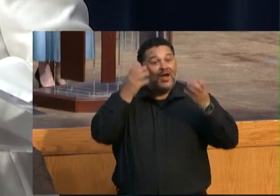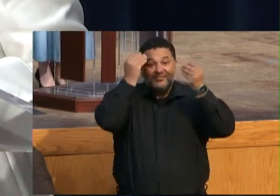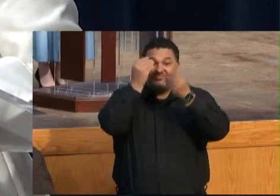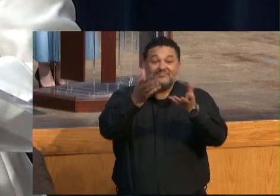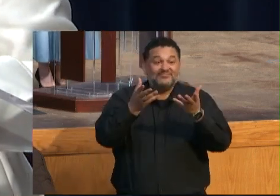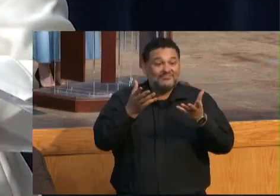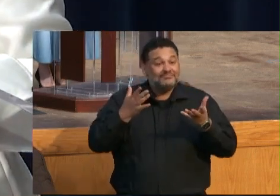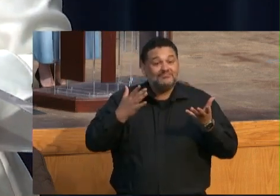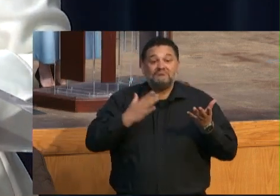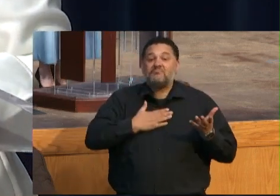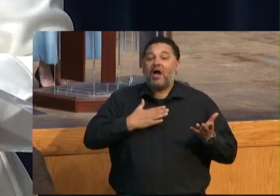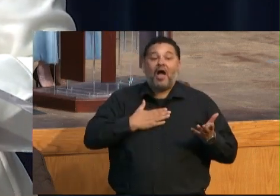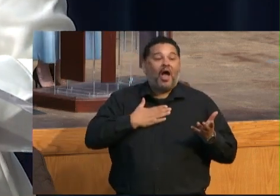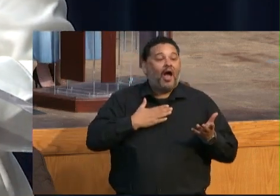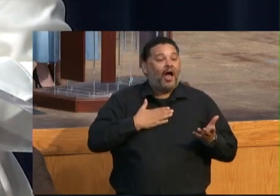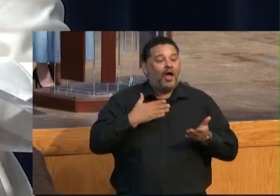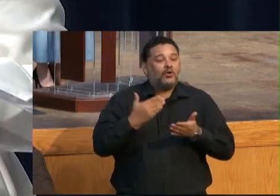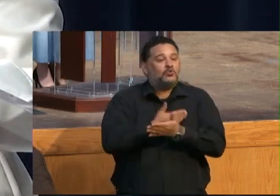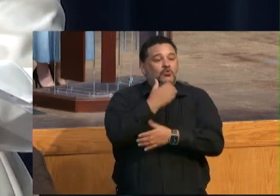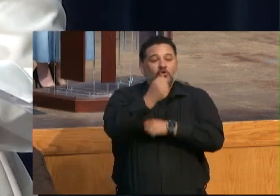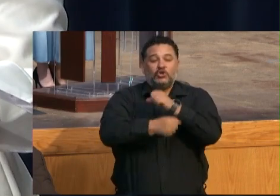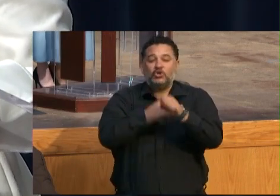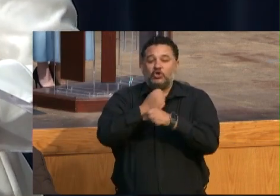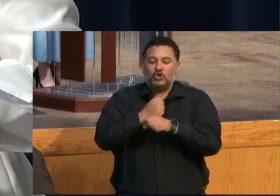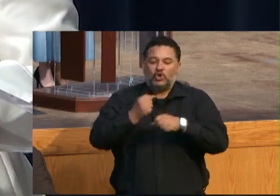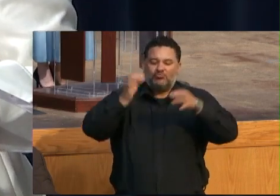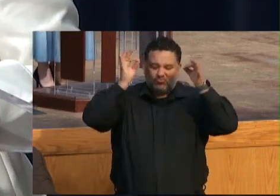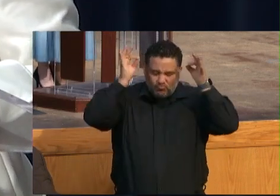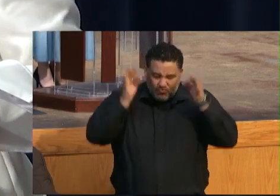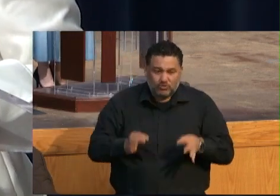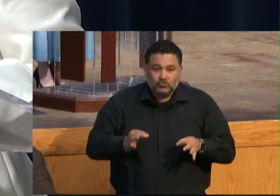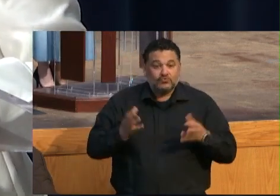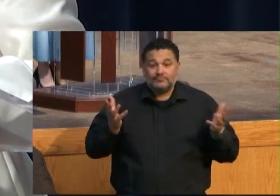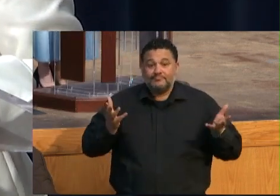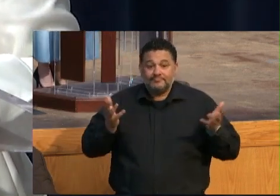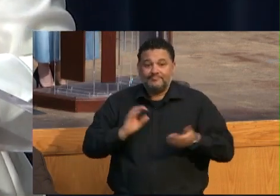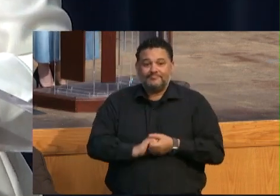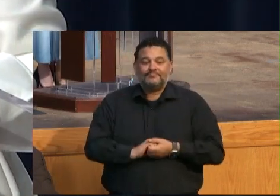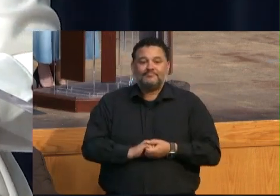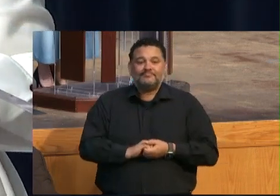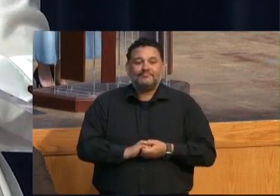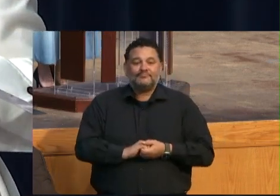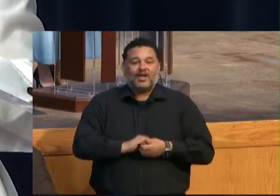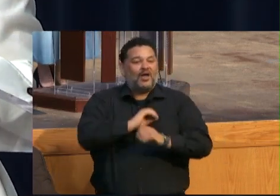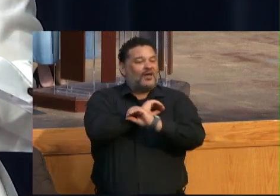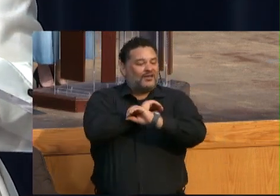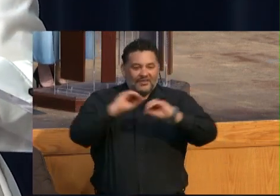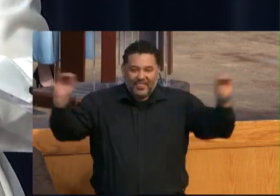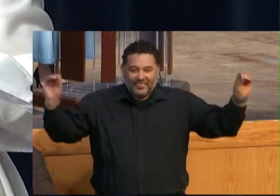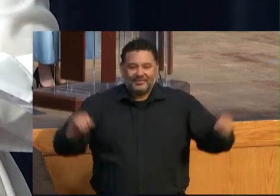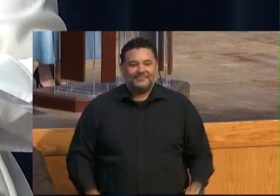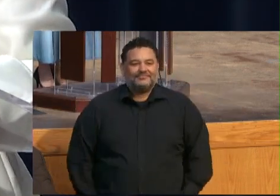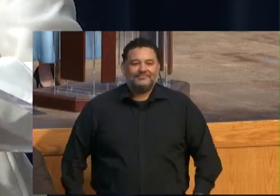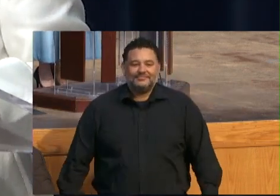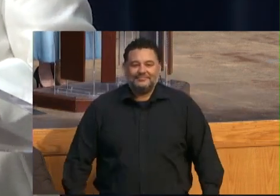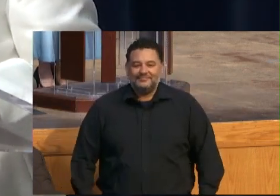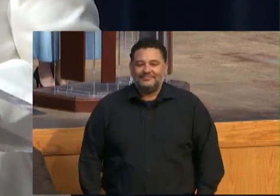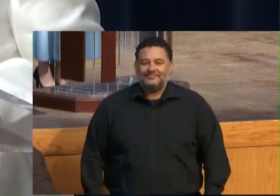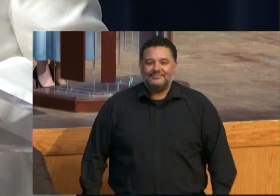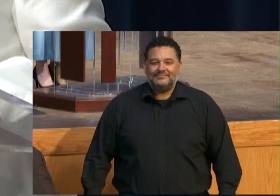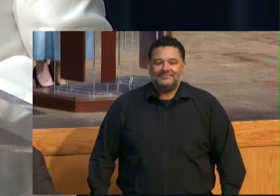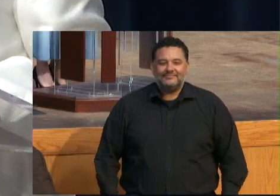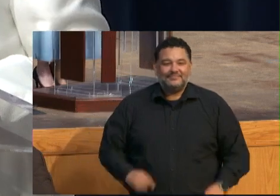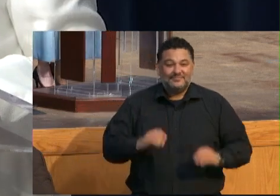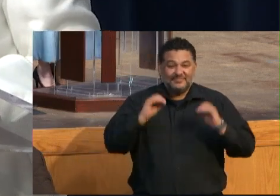what my New Year's resolutions are. None. Nothing.